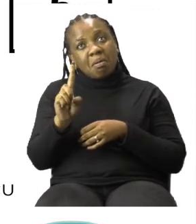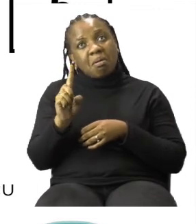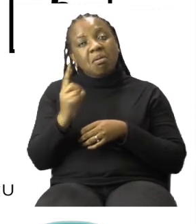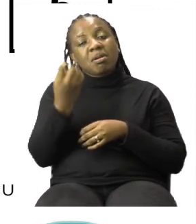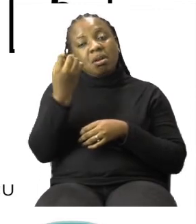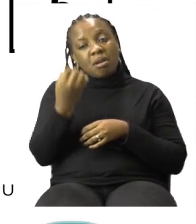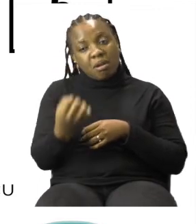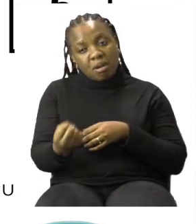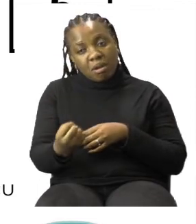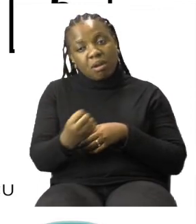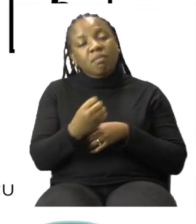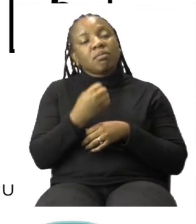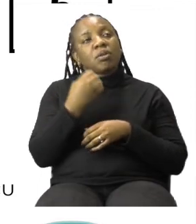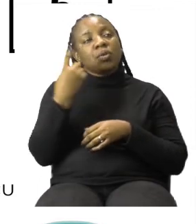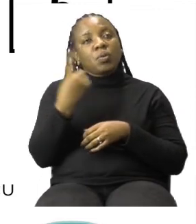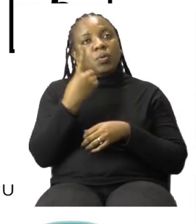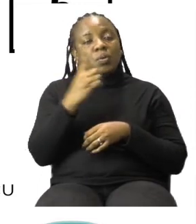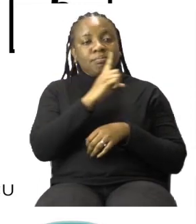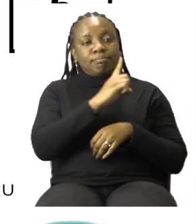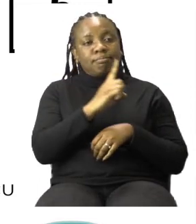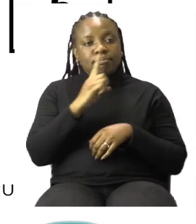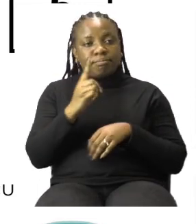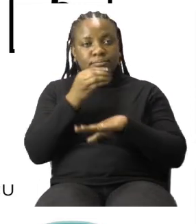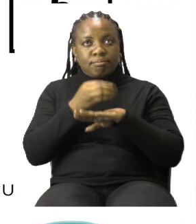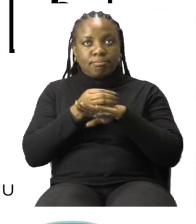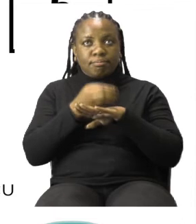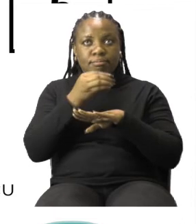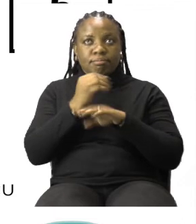She only has 11 cups.